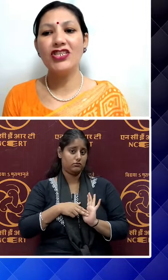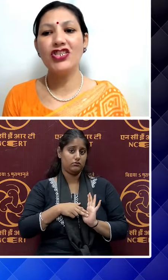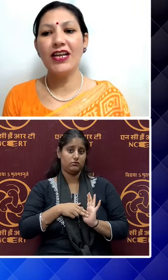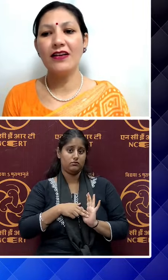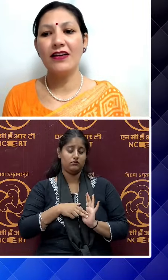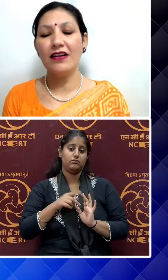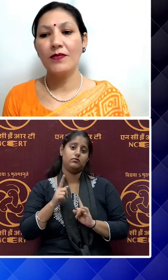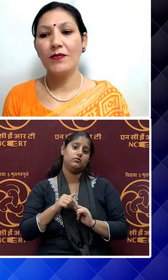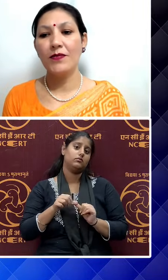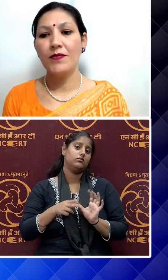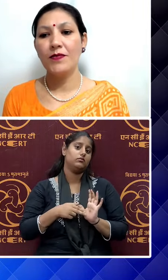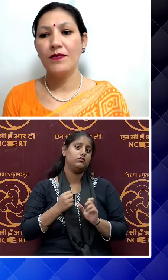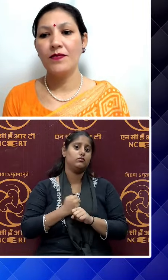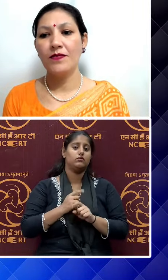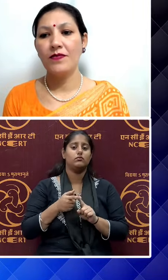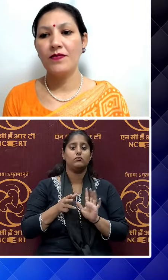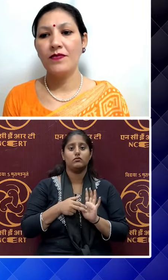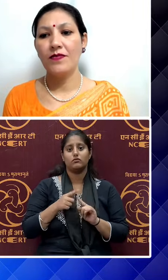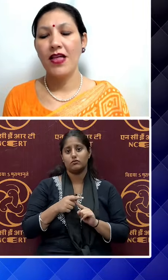tangent,